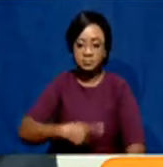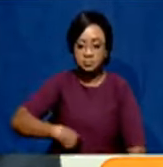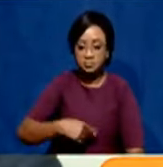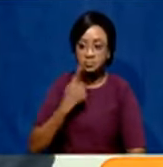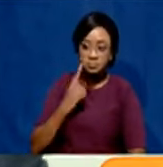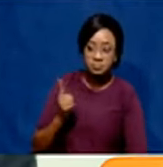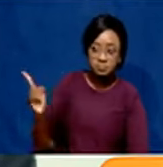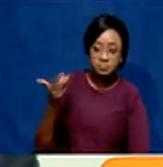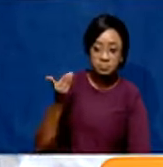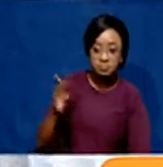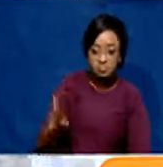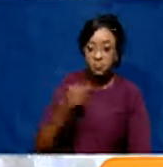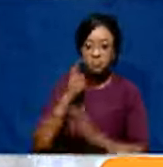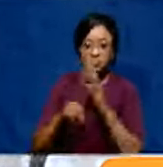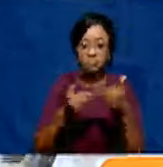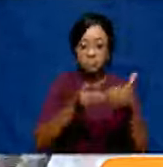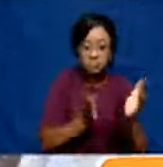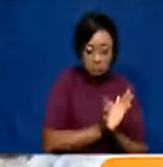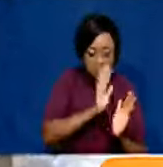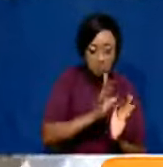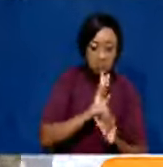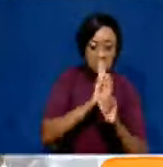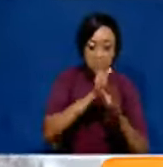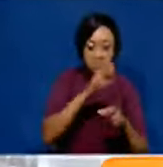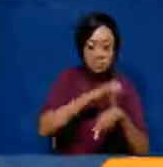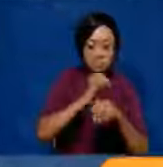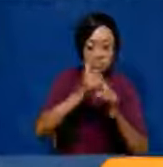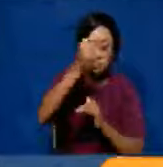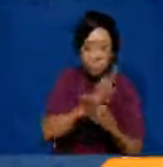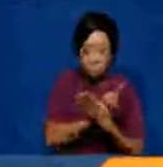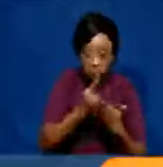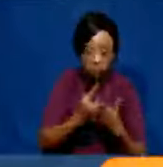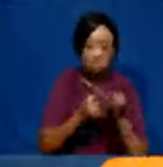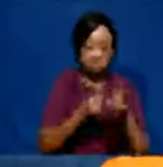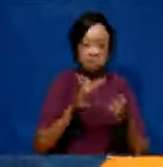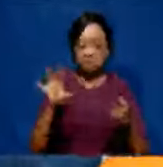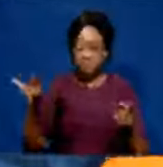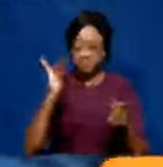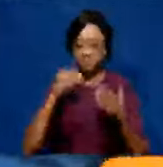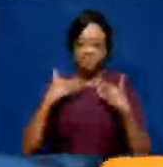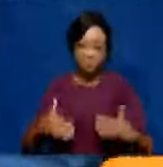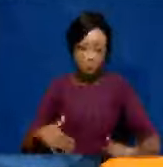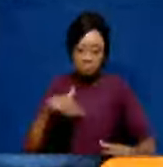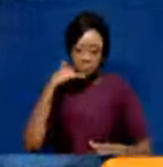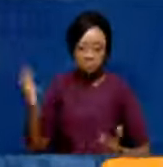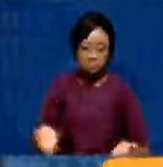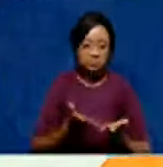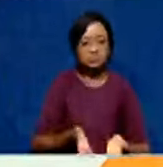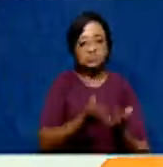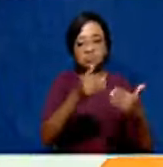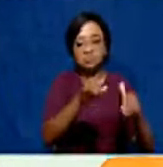Johansen Oduor says families whose DNA results will be out by next week will be allowed to proceed with proper burial of their